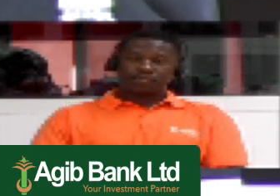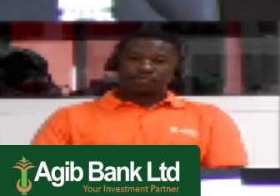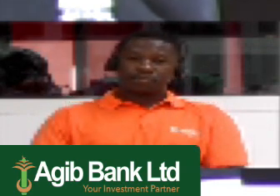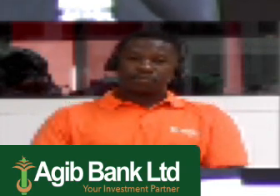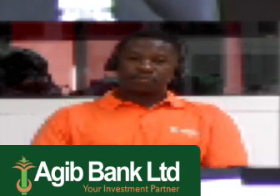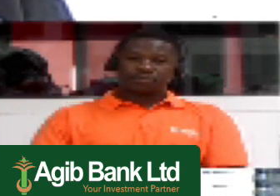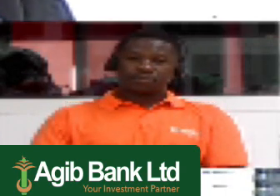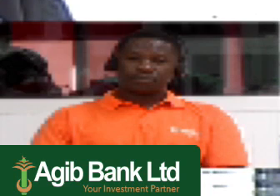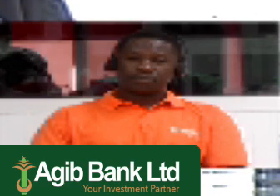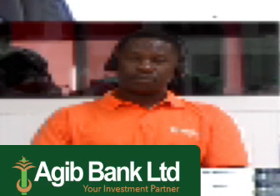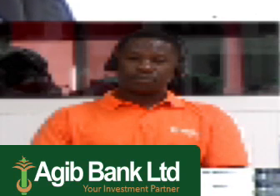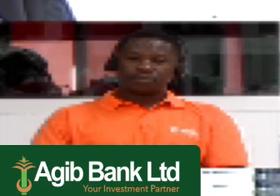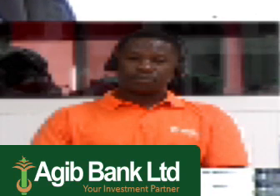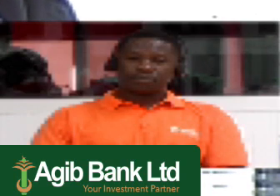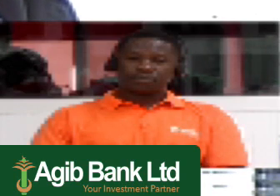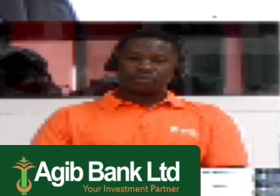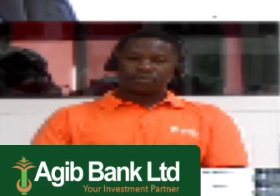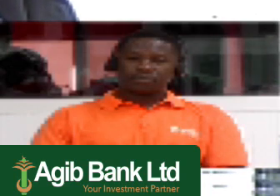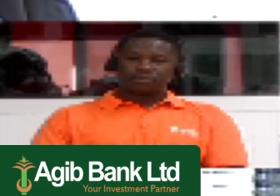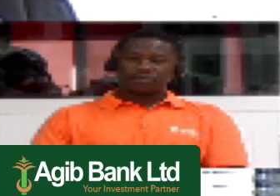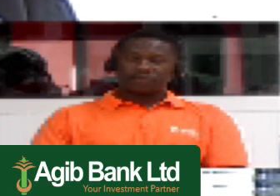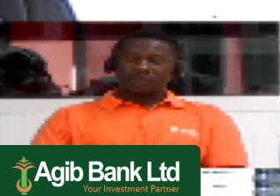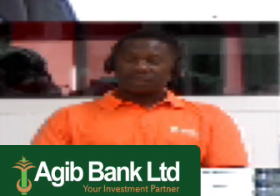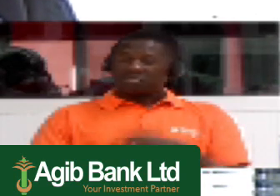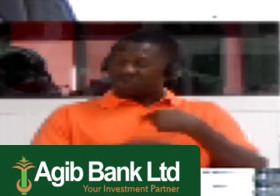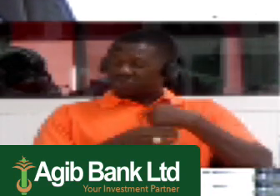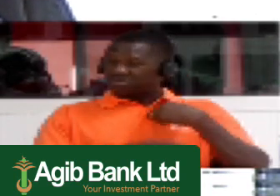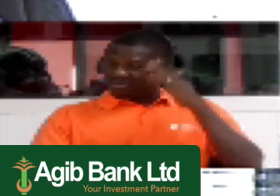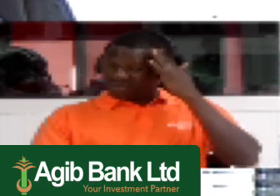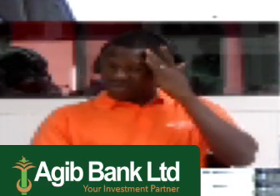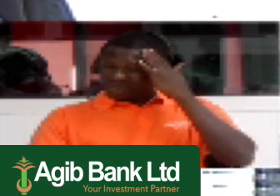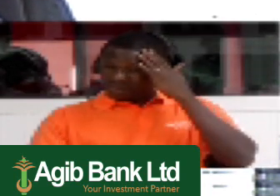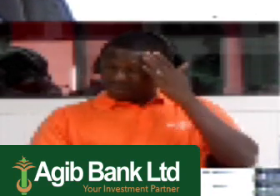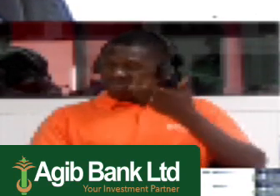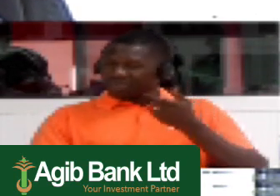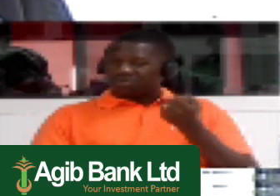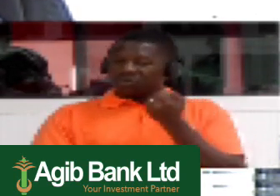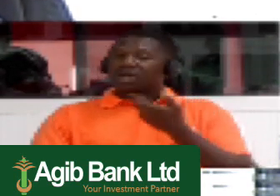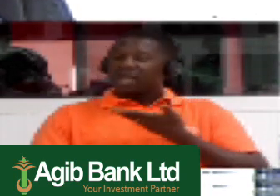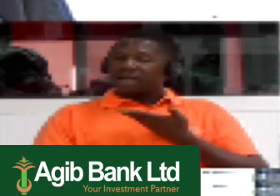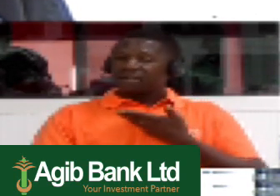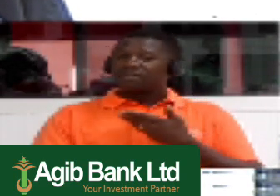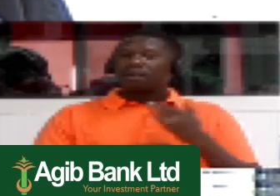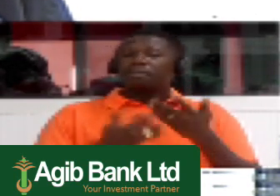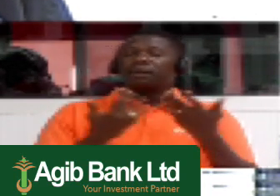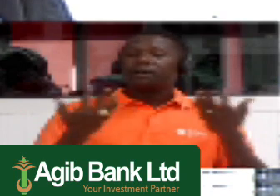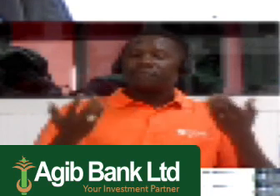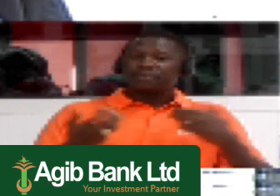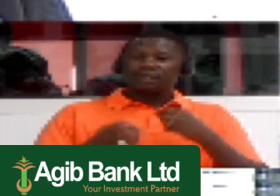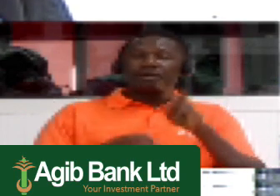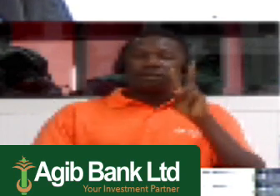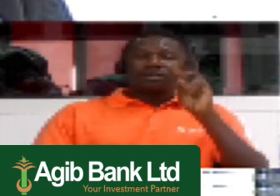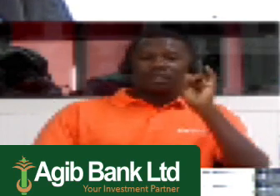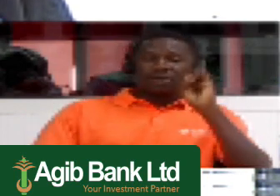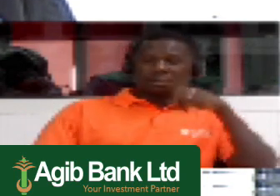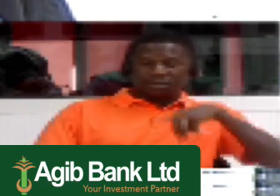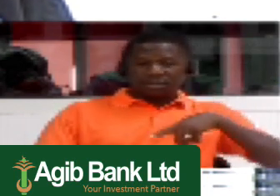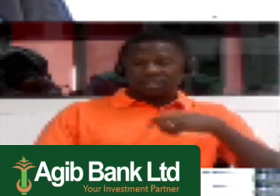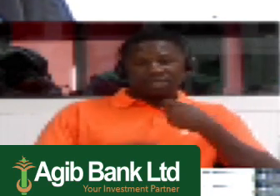nga VIP training jamaleke. In my own thinking, because I did many VIP training